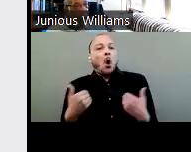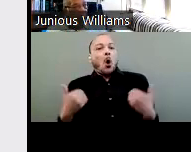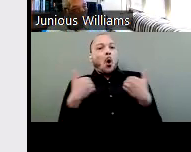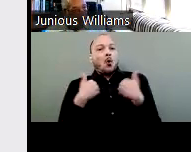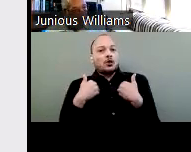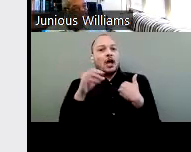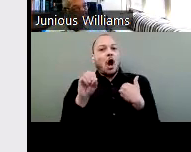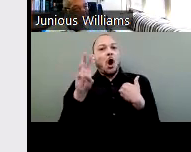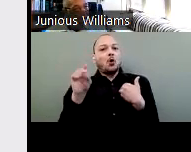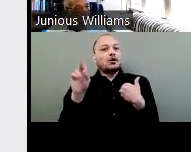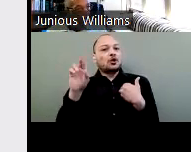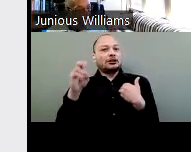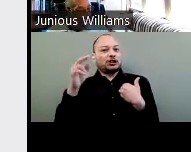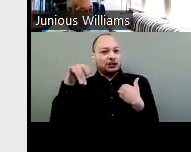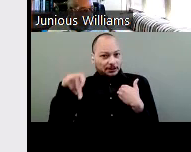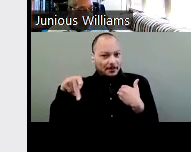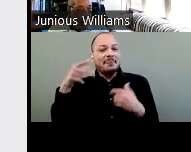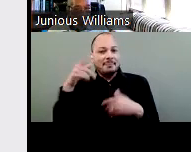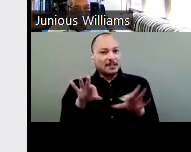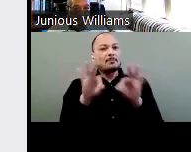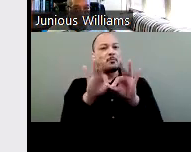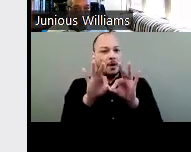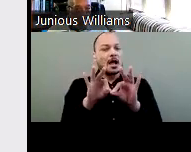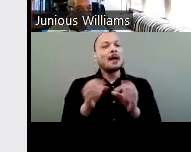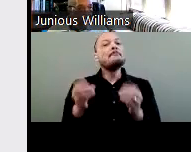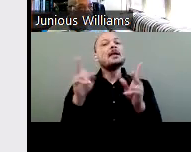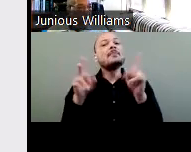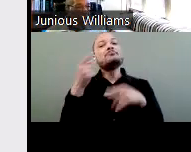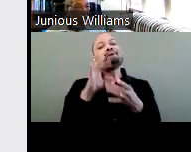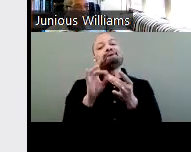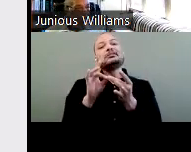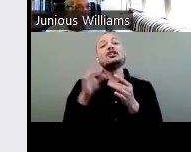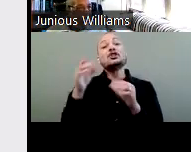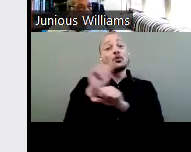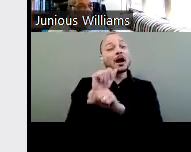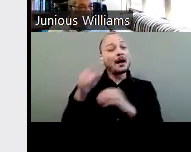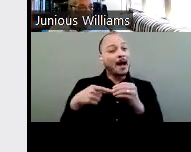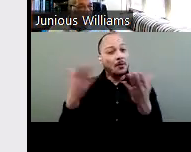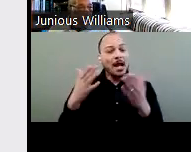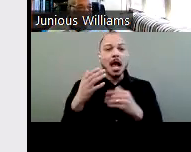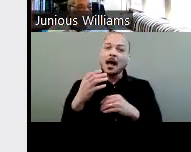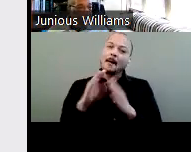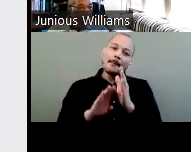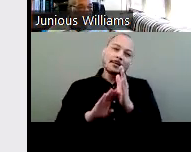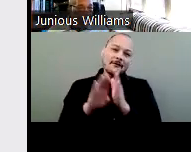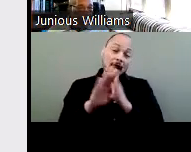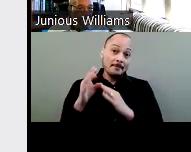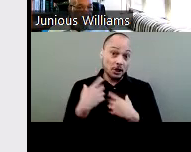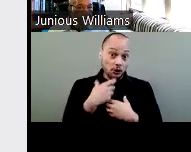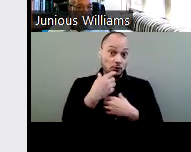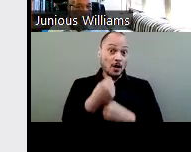really important. And a number of people said this work is about building trust. Well, one of the ways of